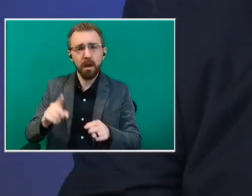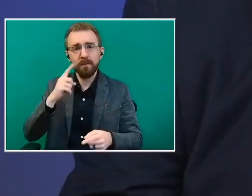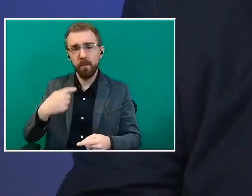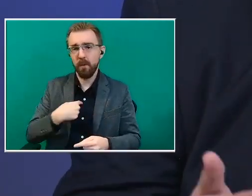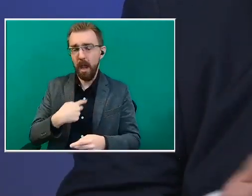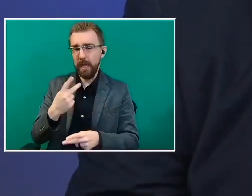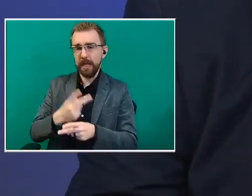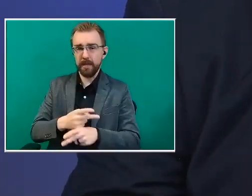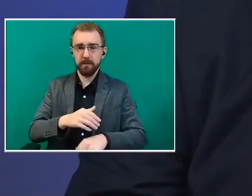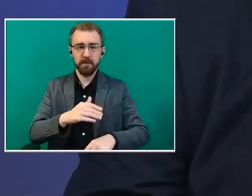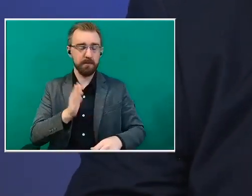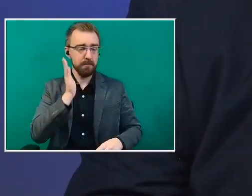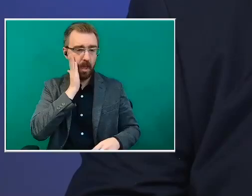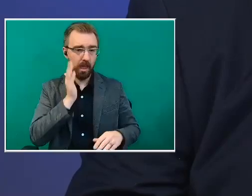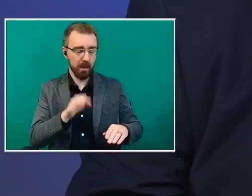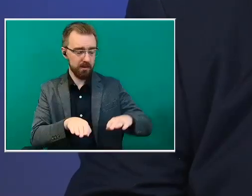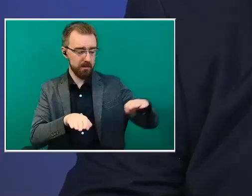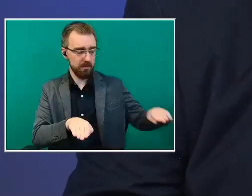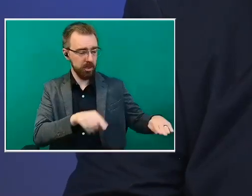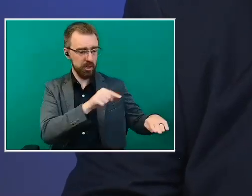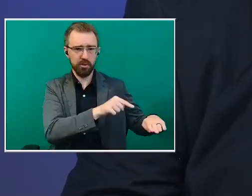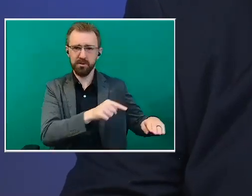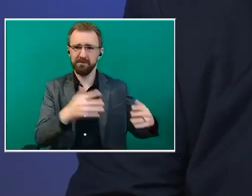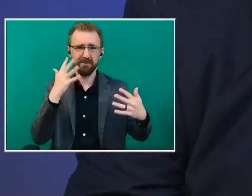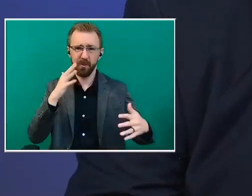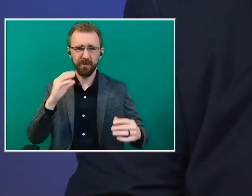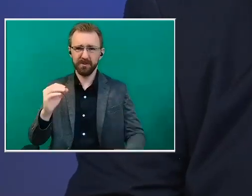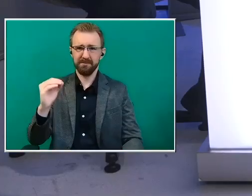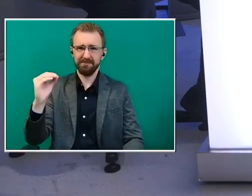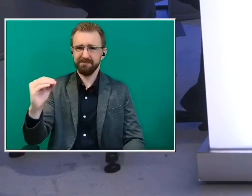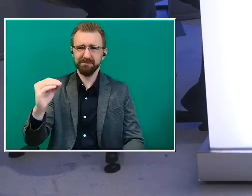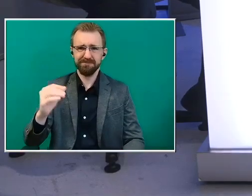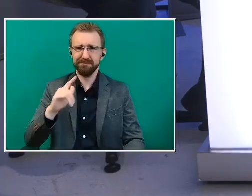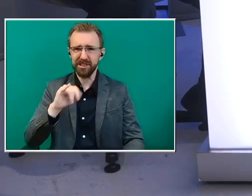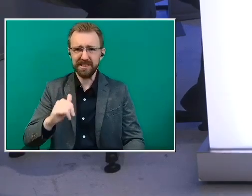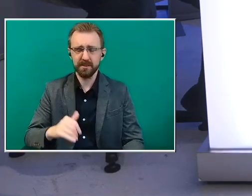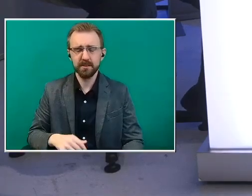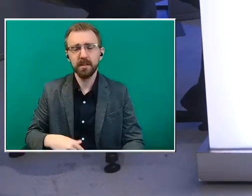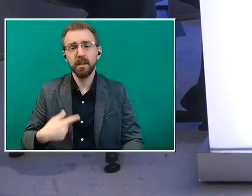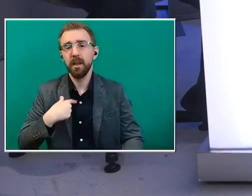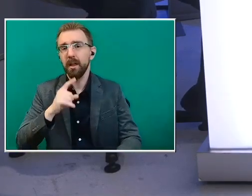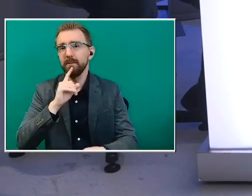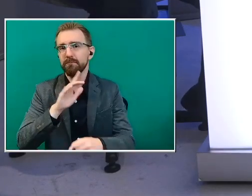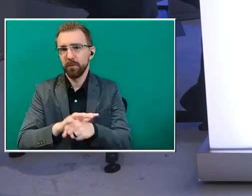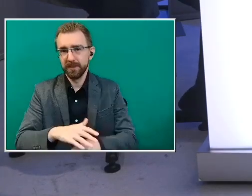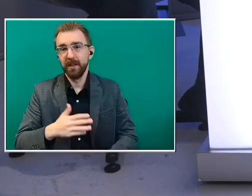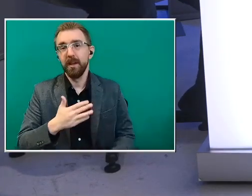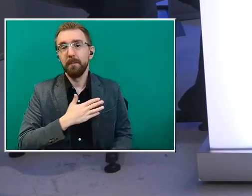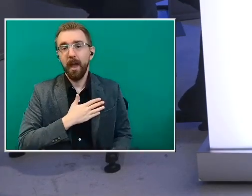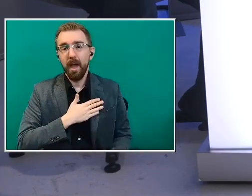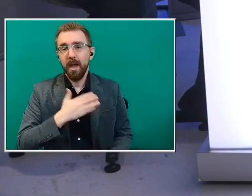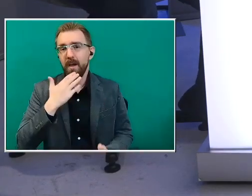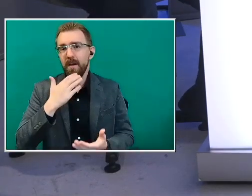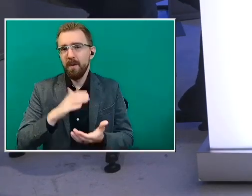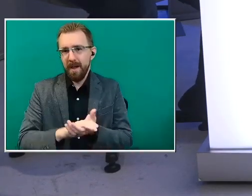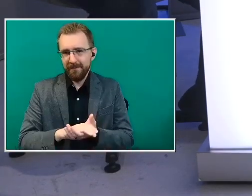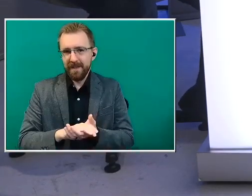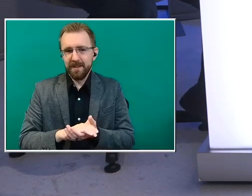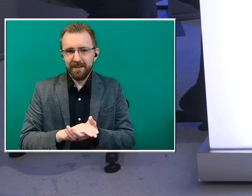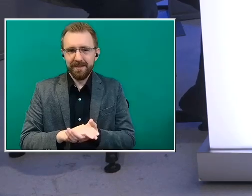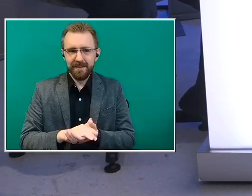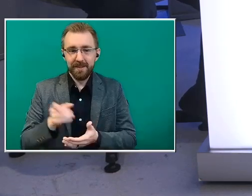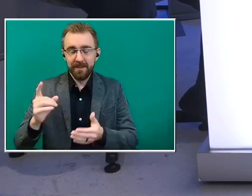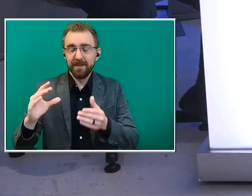nightstand, there's no noise coming out of it. Here's what I promise you. My wife would say that there is